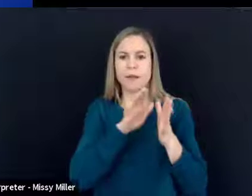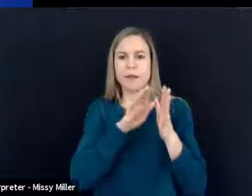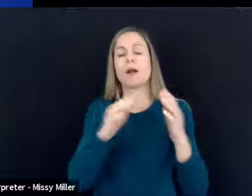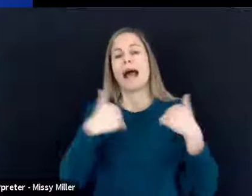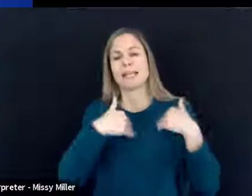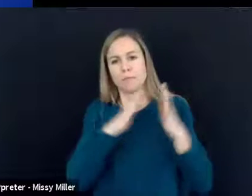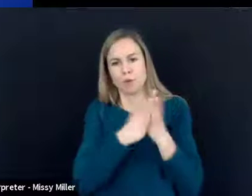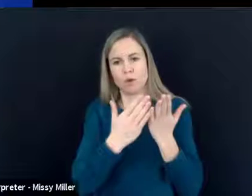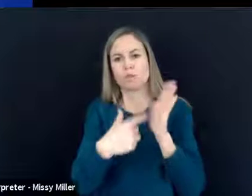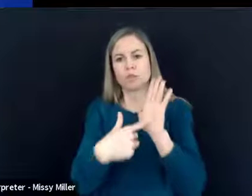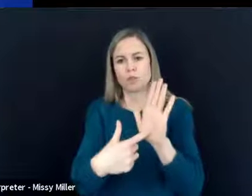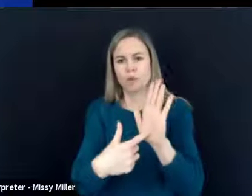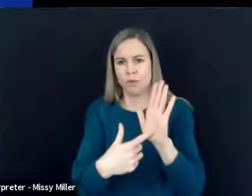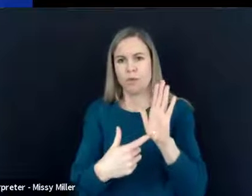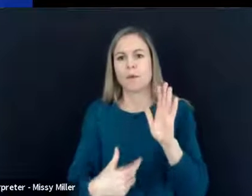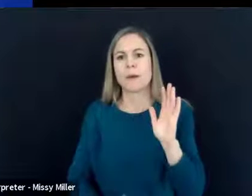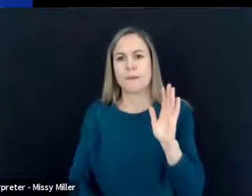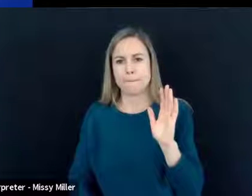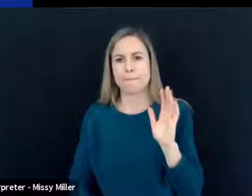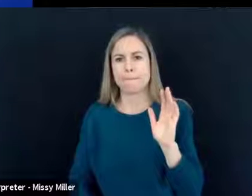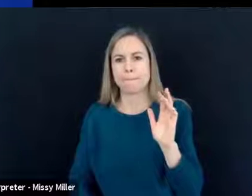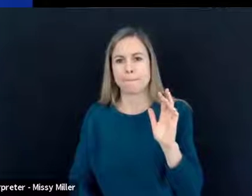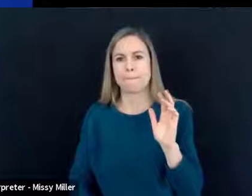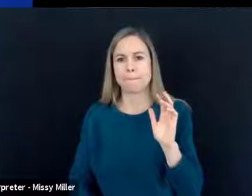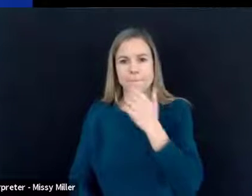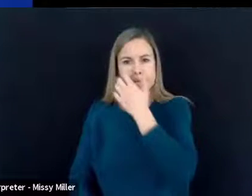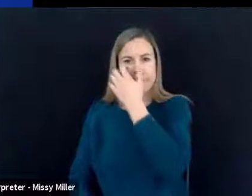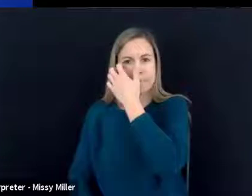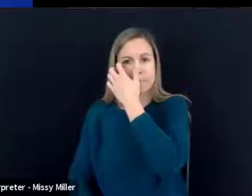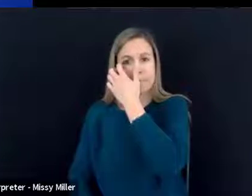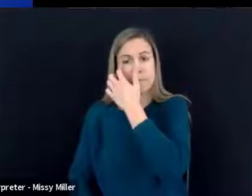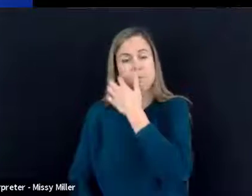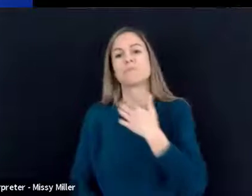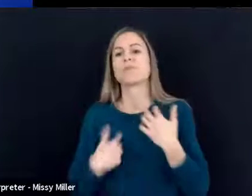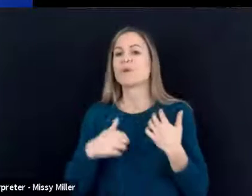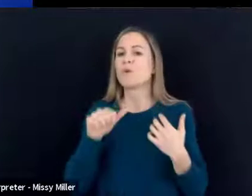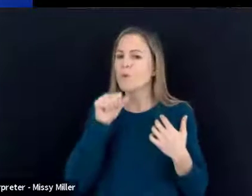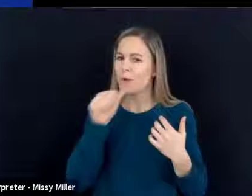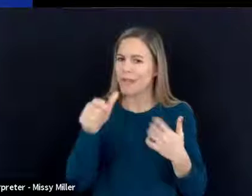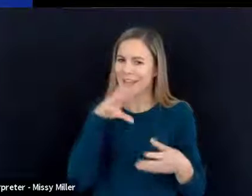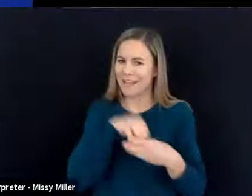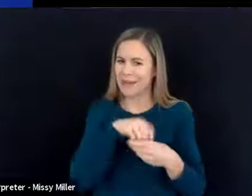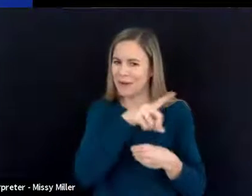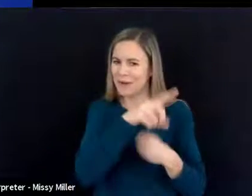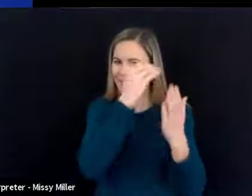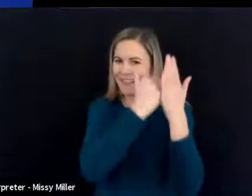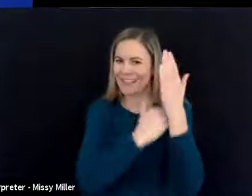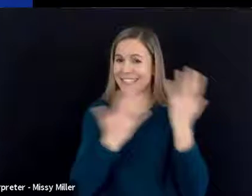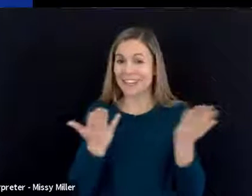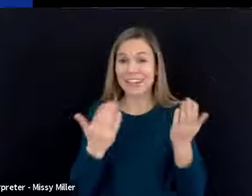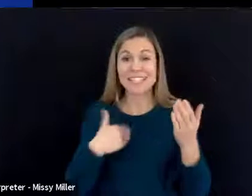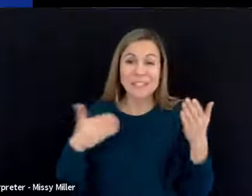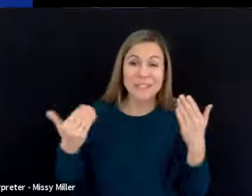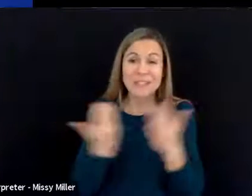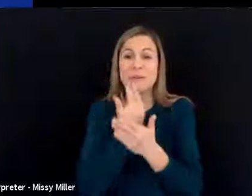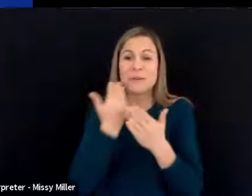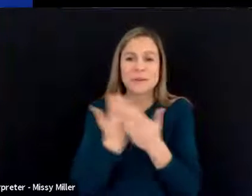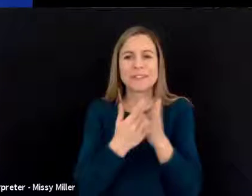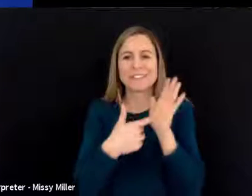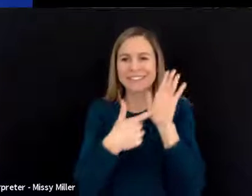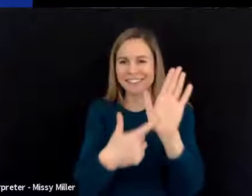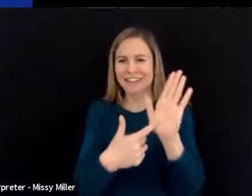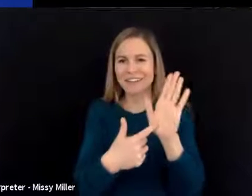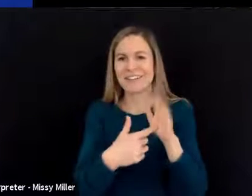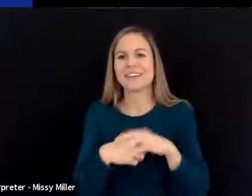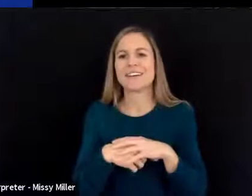the press. And we didn't include it here because it's so fresh off the press that we did not put the link to it. But when they send